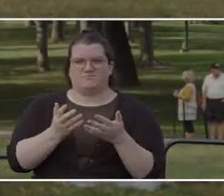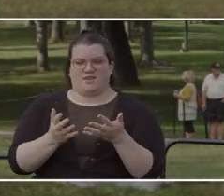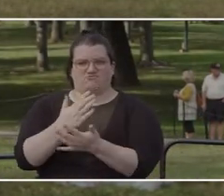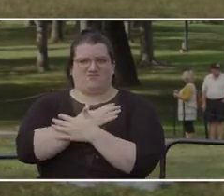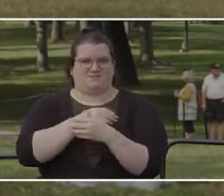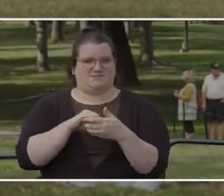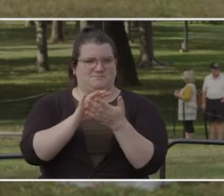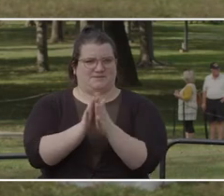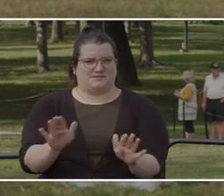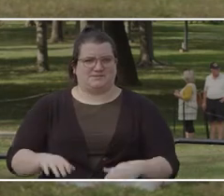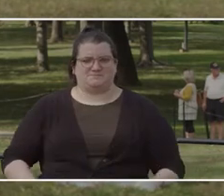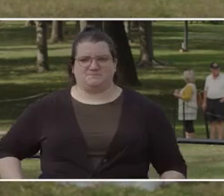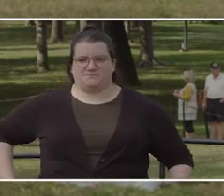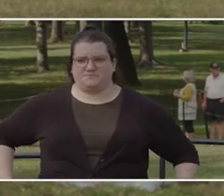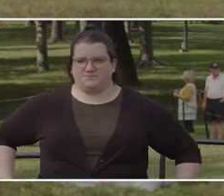Pop.